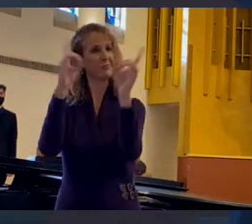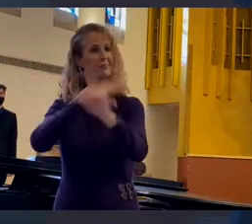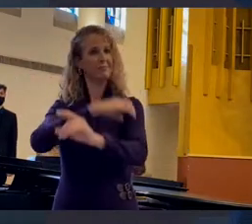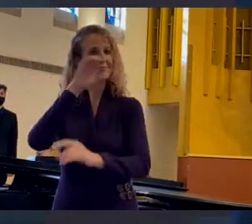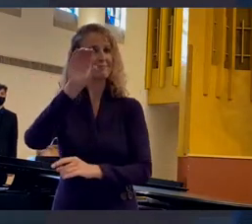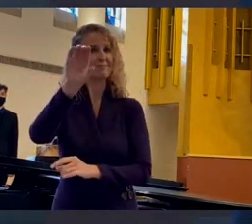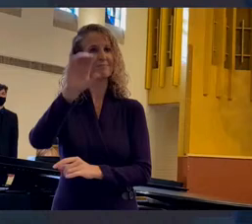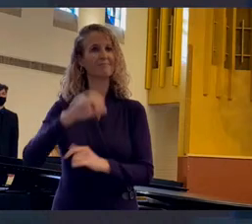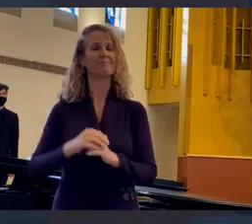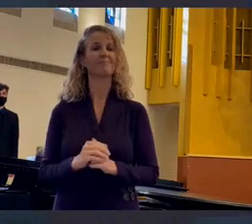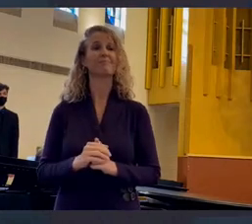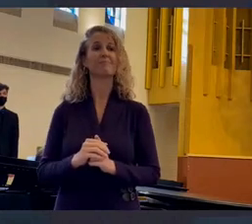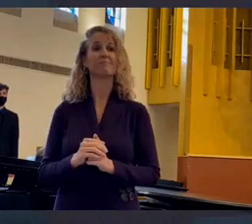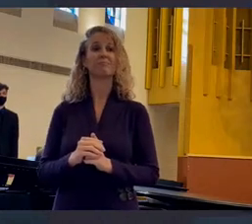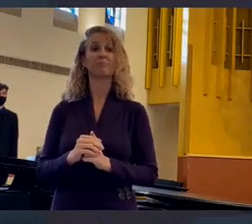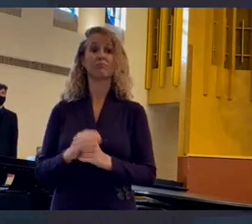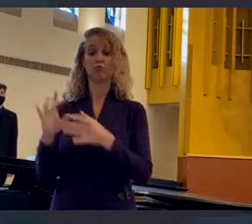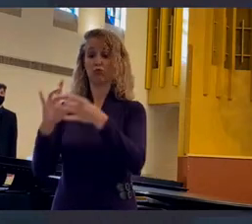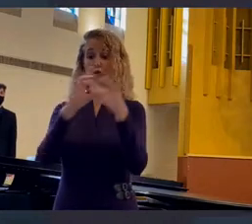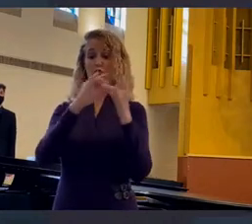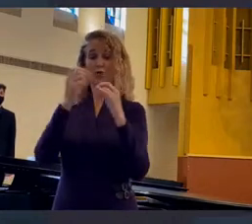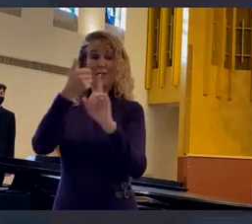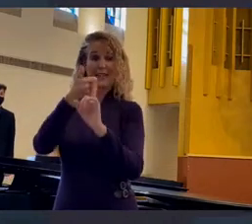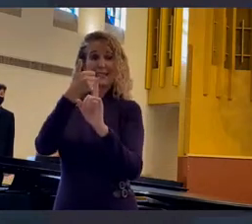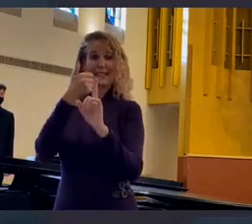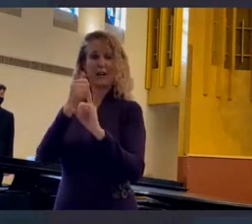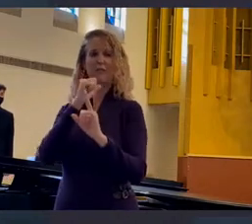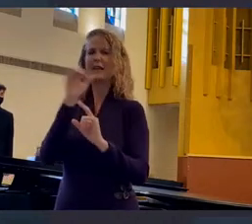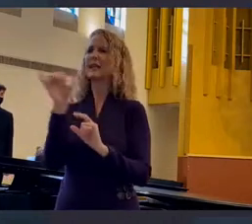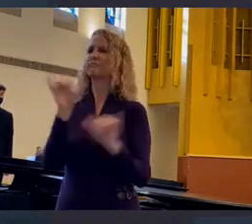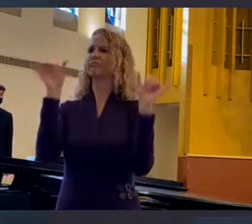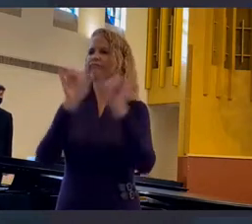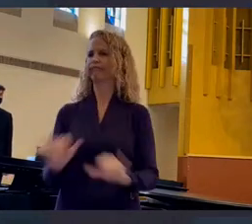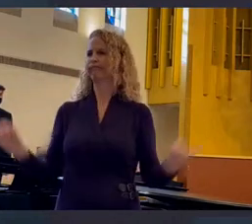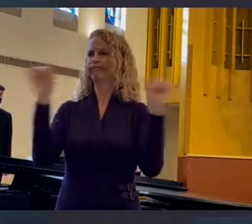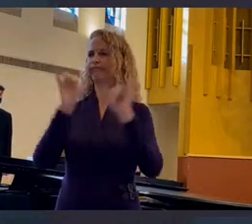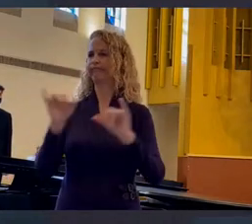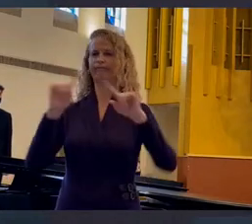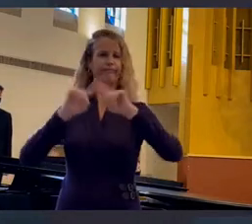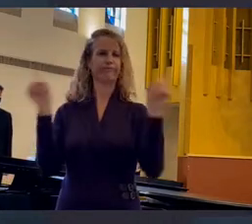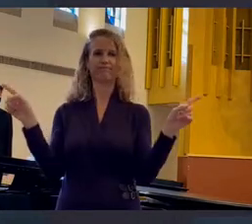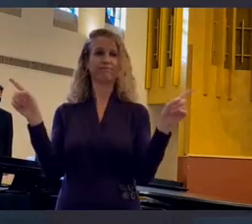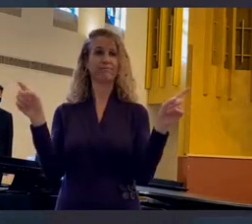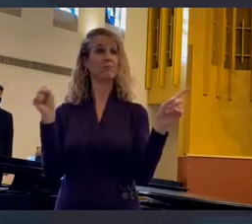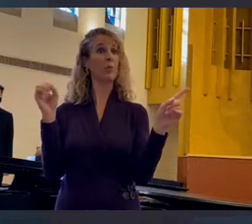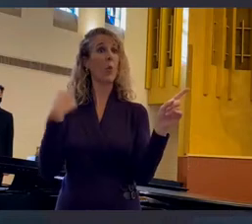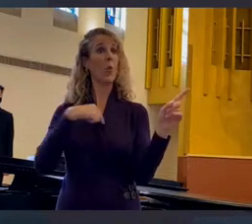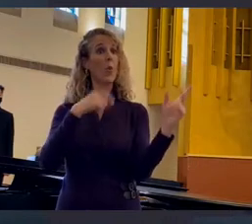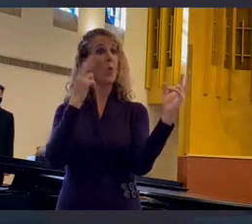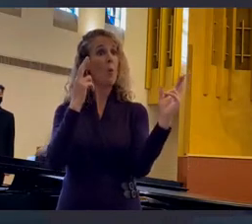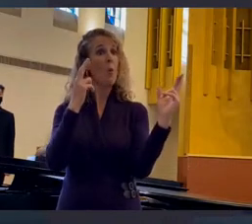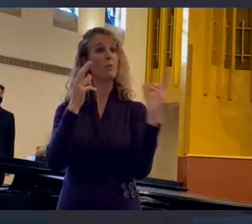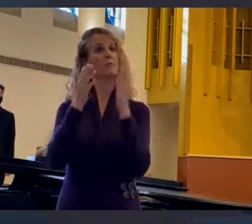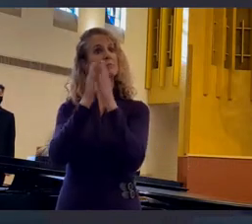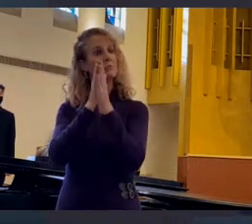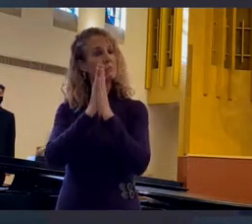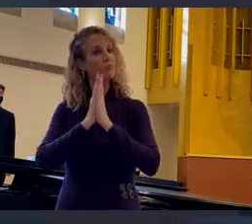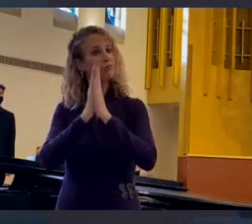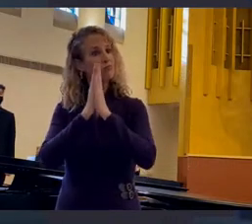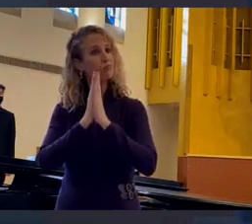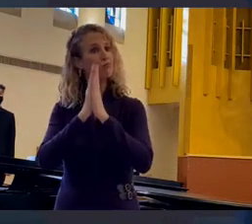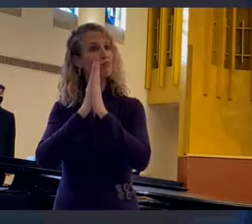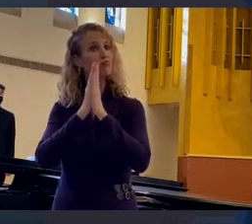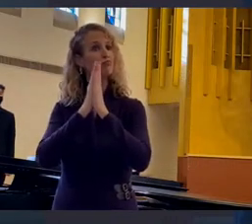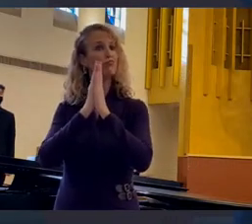empower. Unity is not the same as uniformity. So while we hope to pray in a way